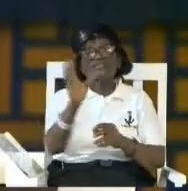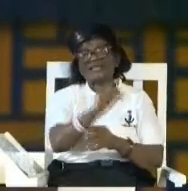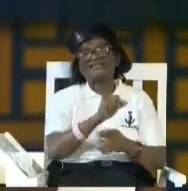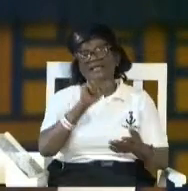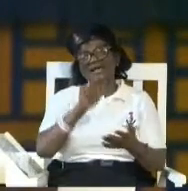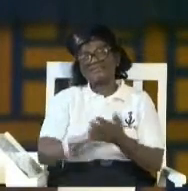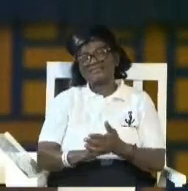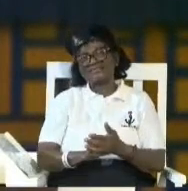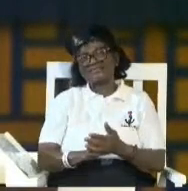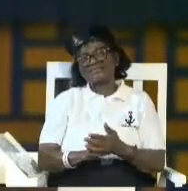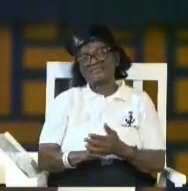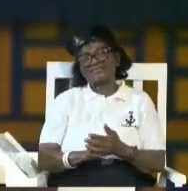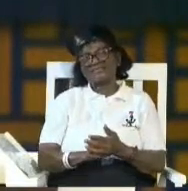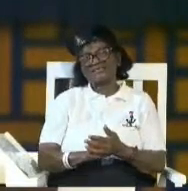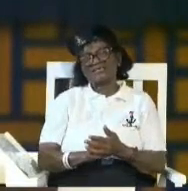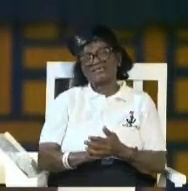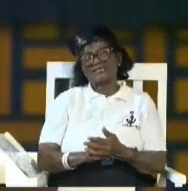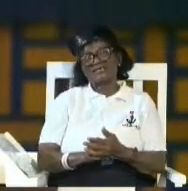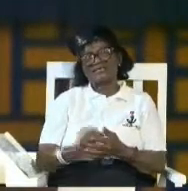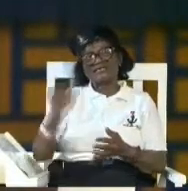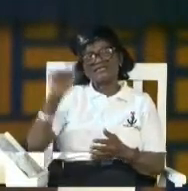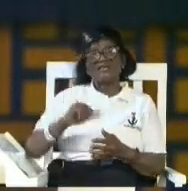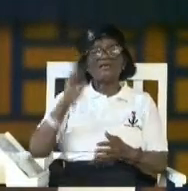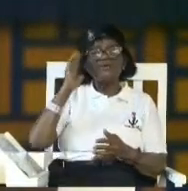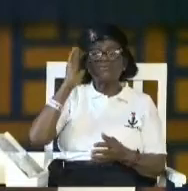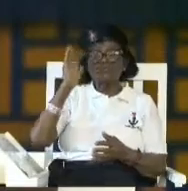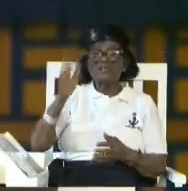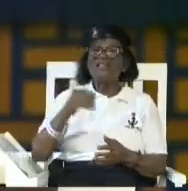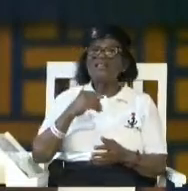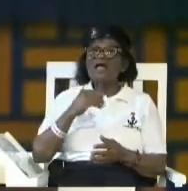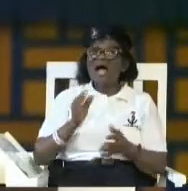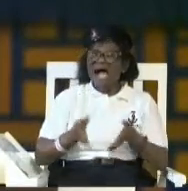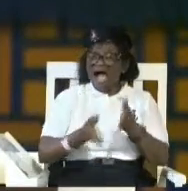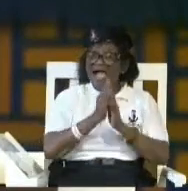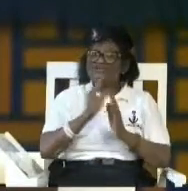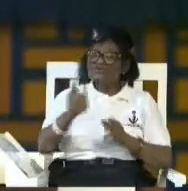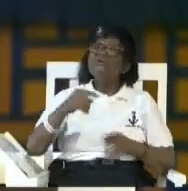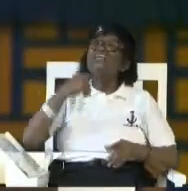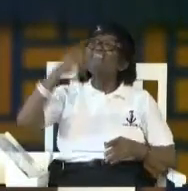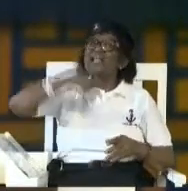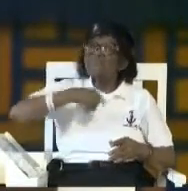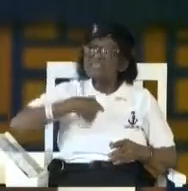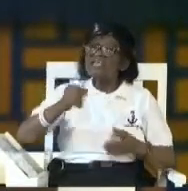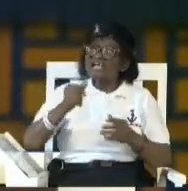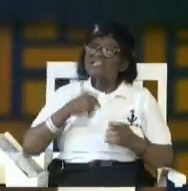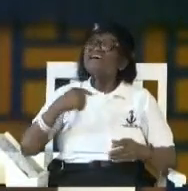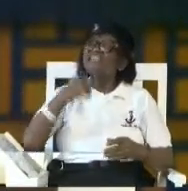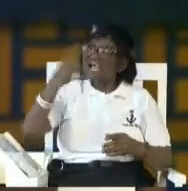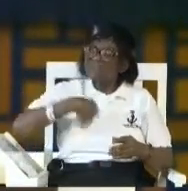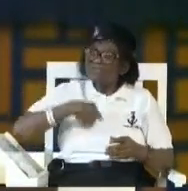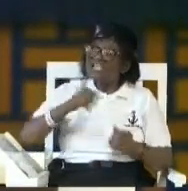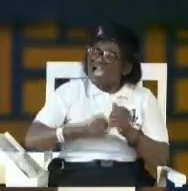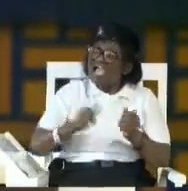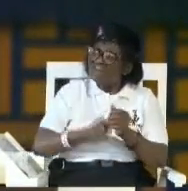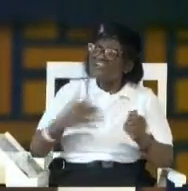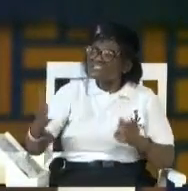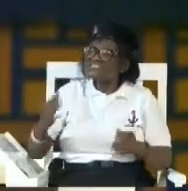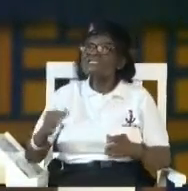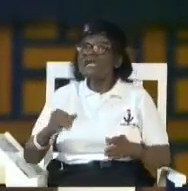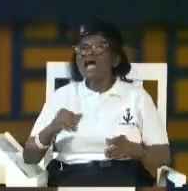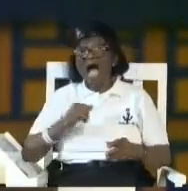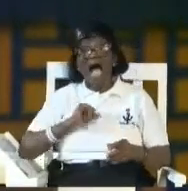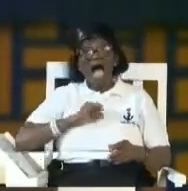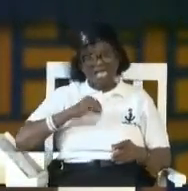"I will ask you to tell me how much everything you've done for me costs. Tell me, I'll pay